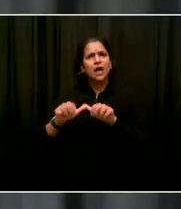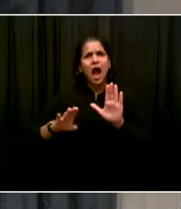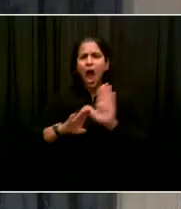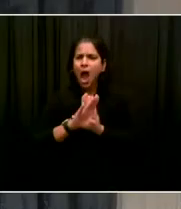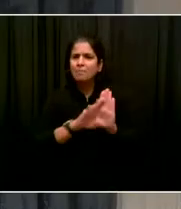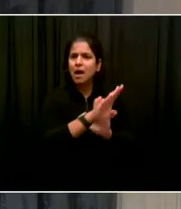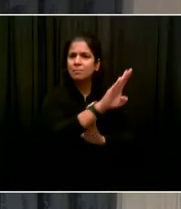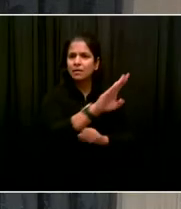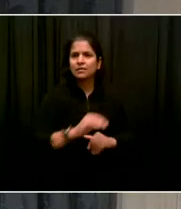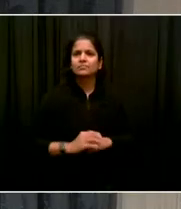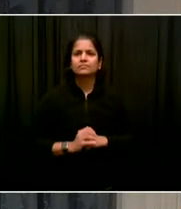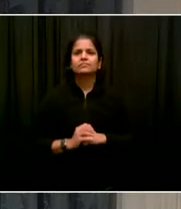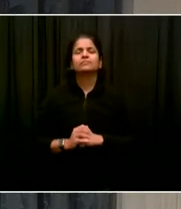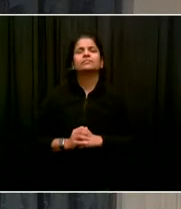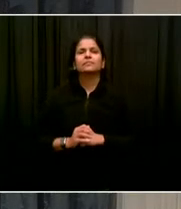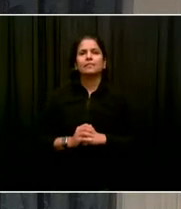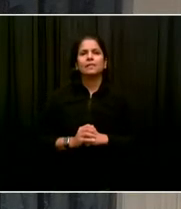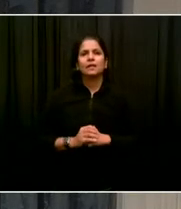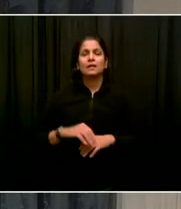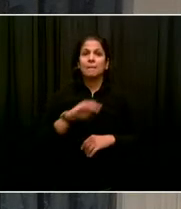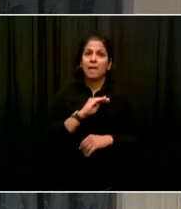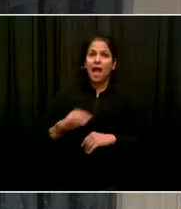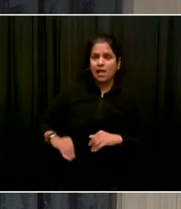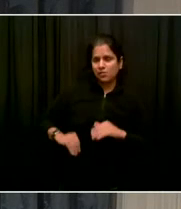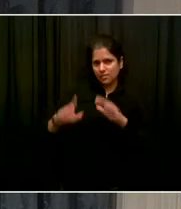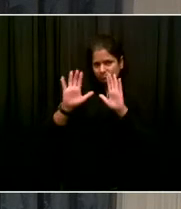Now, arts, culture, film, TV,